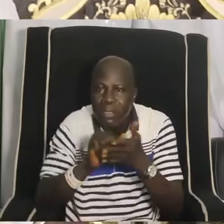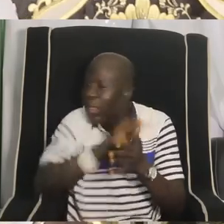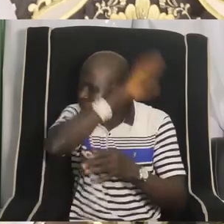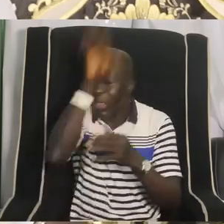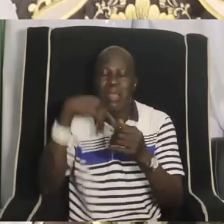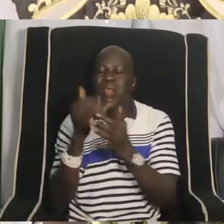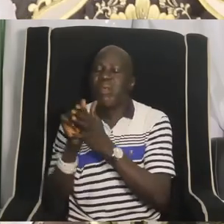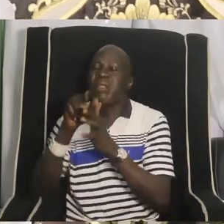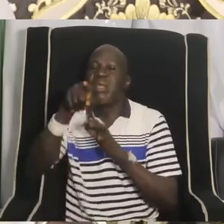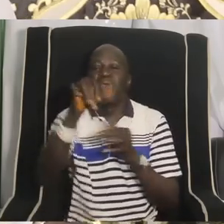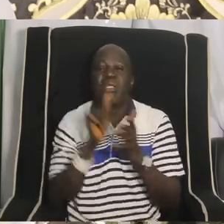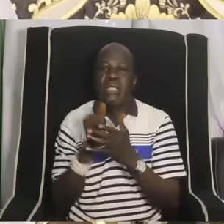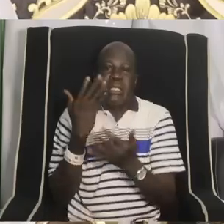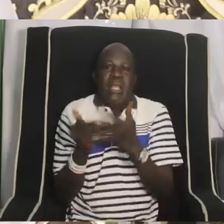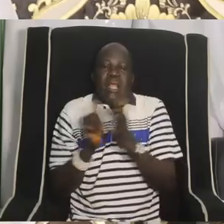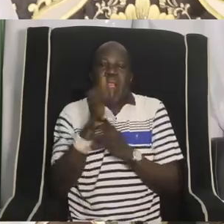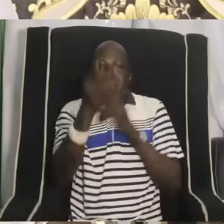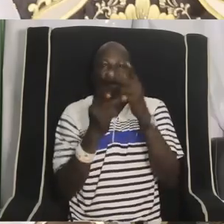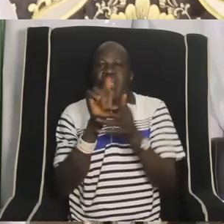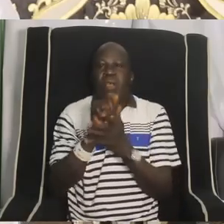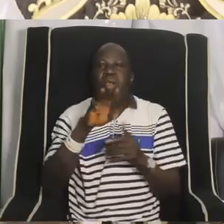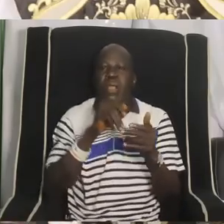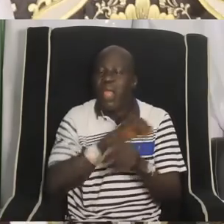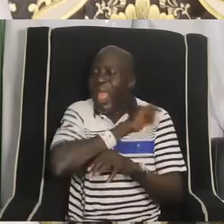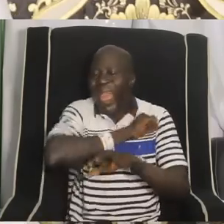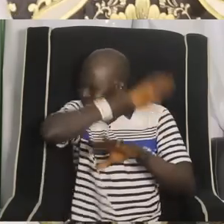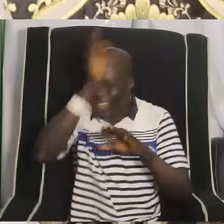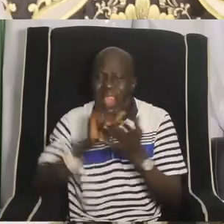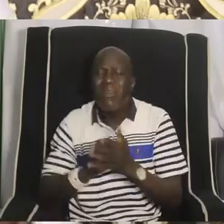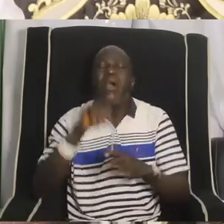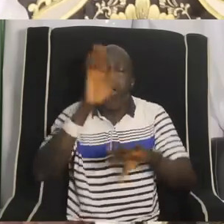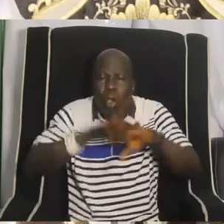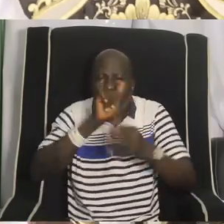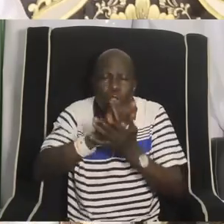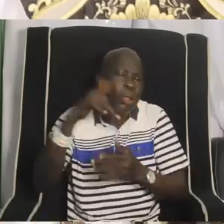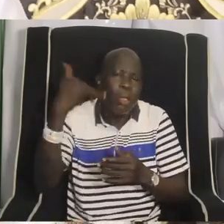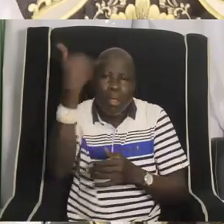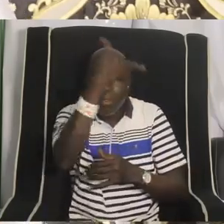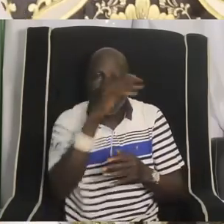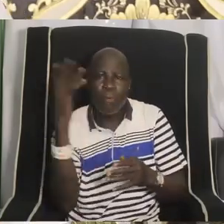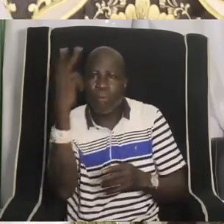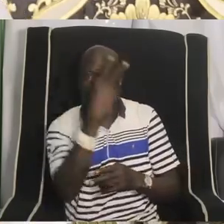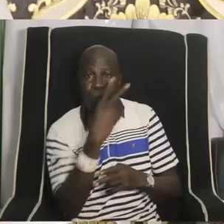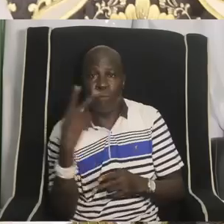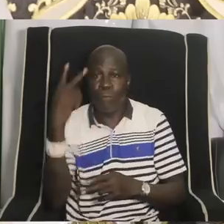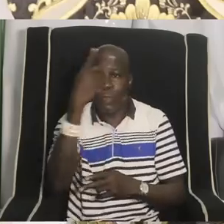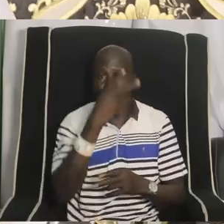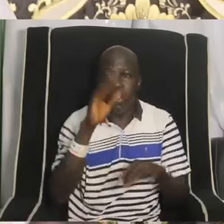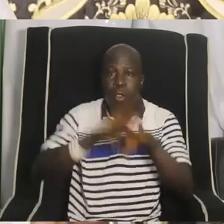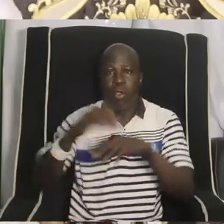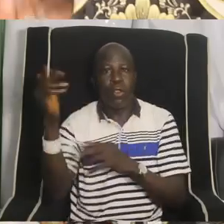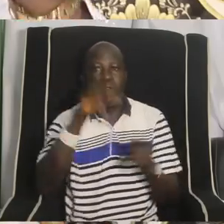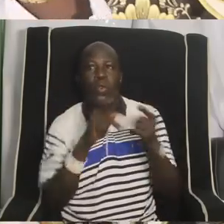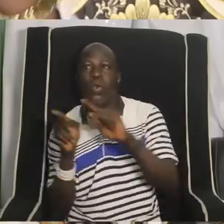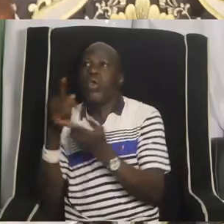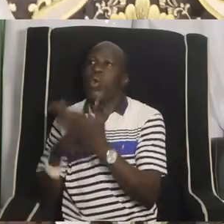fun e lori messenger I can't tell you vision or messenger to me de le ma pe video pelu e lori WhatsApp I can't call video for you on the